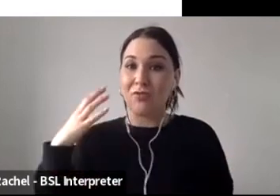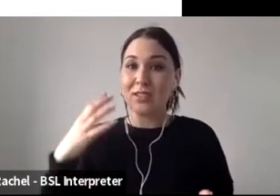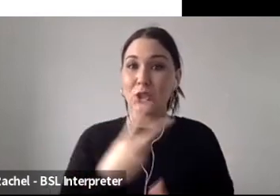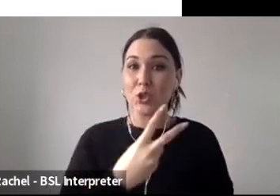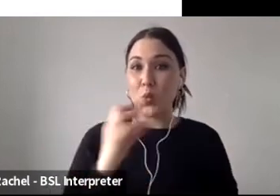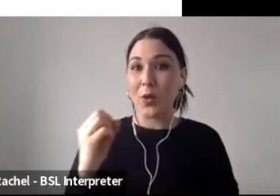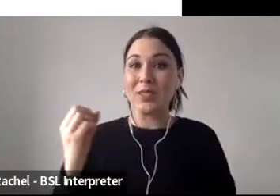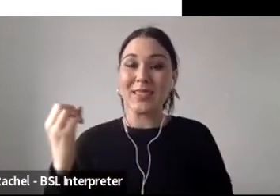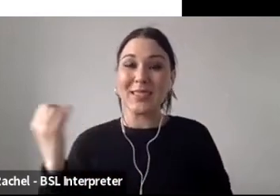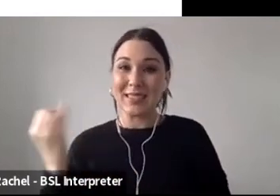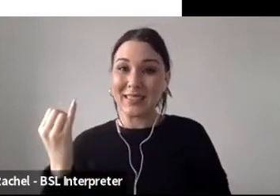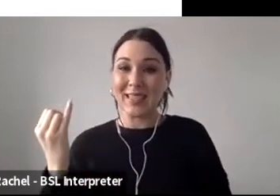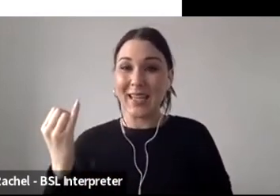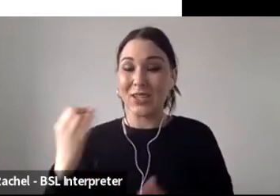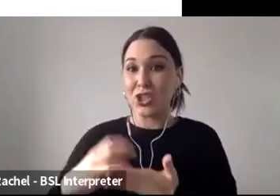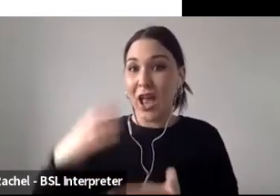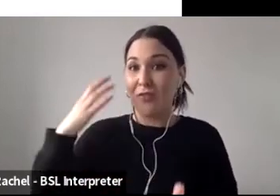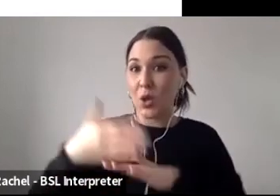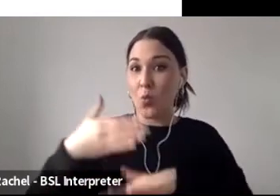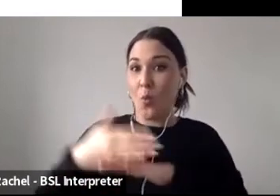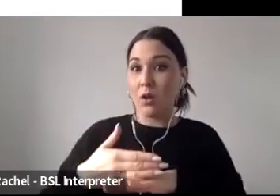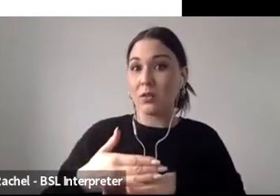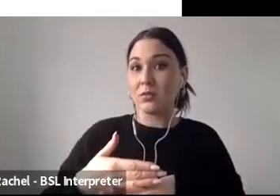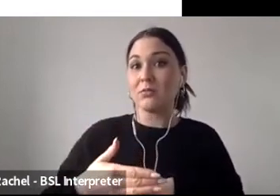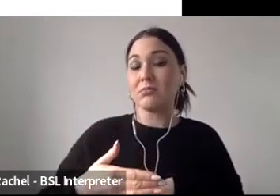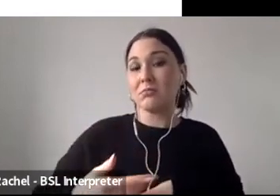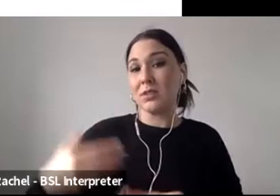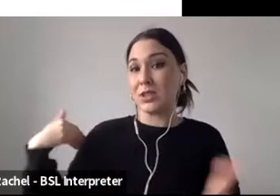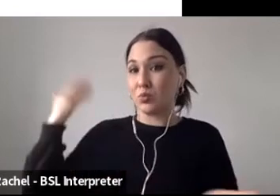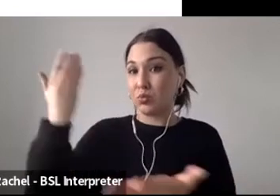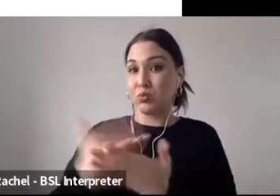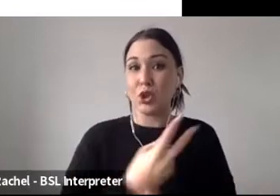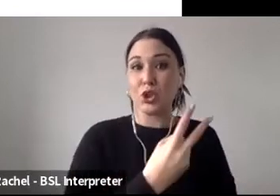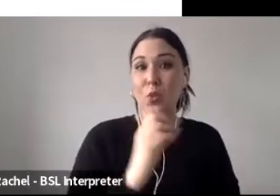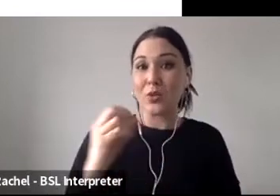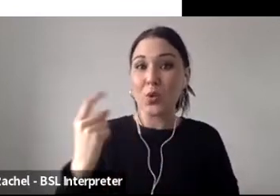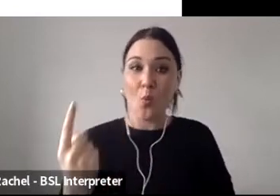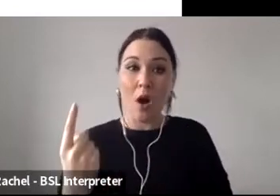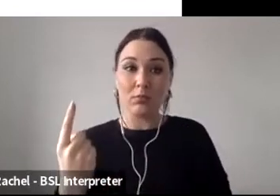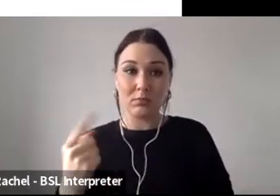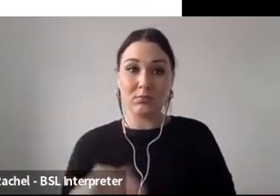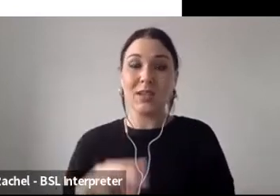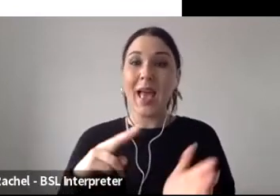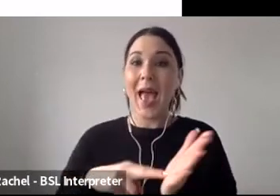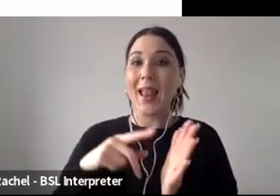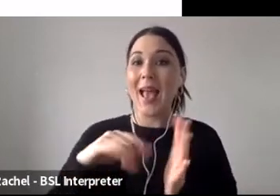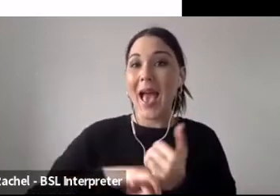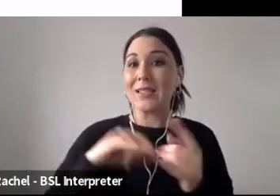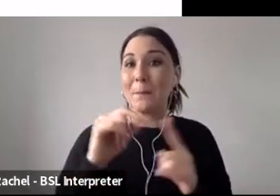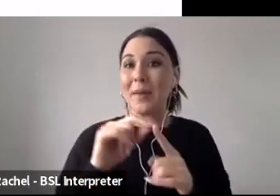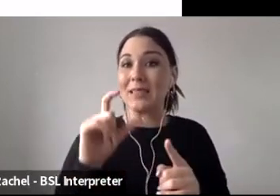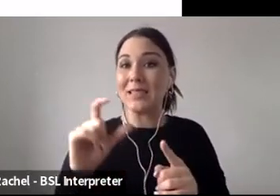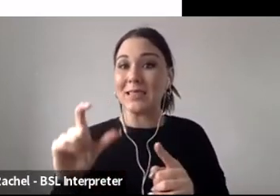the charity sector since 2001, including at Scope and the NSPCC. And he was